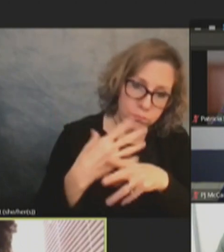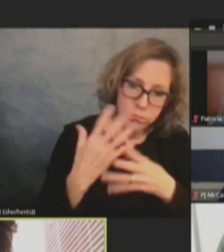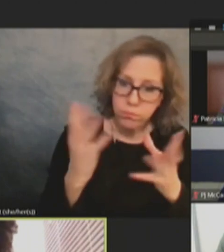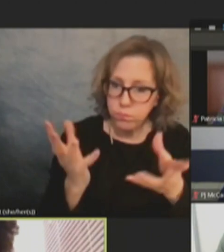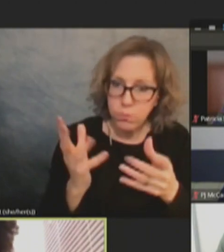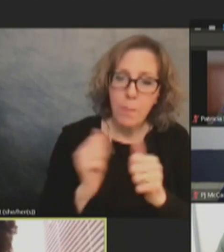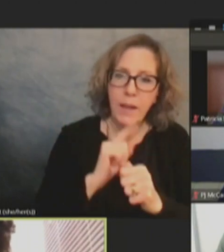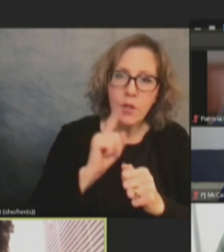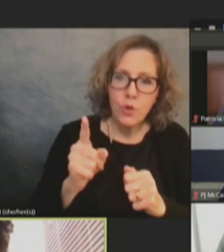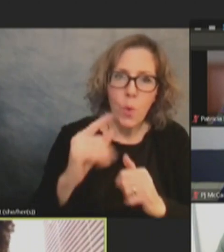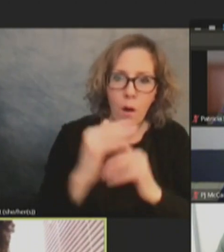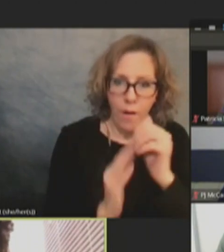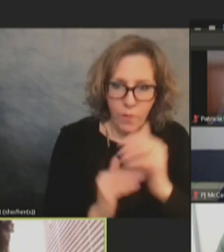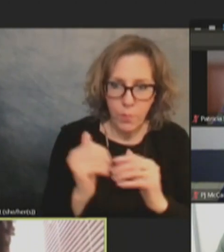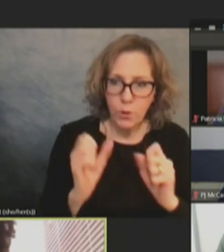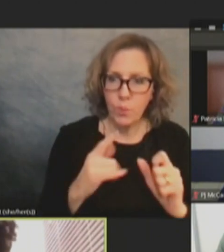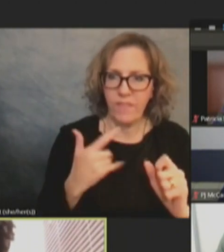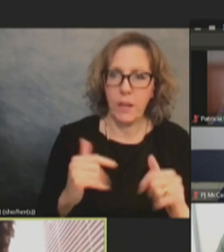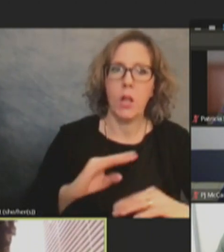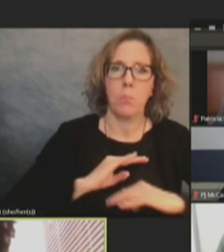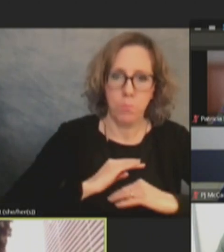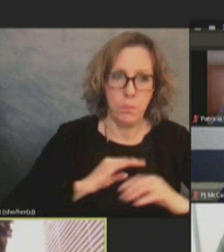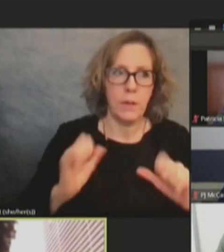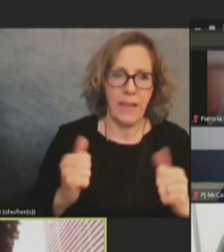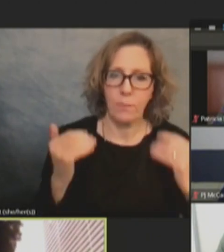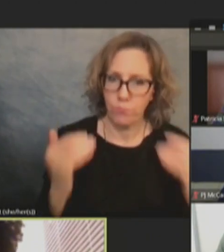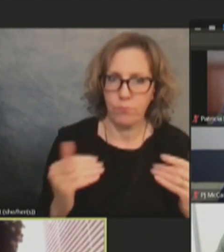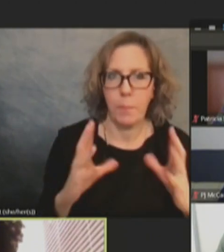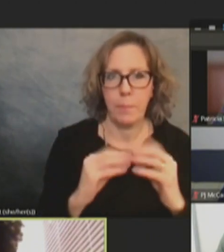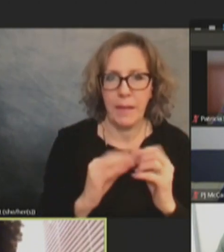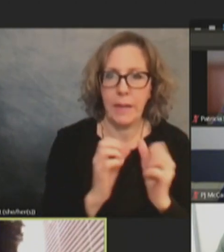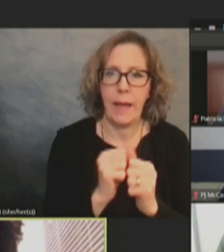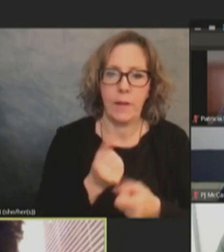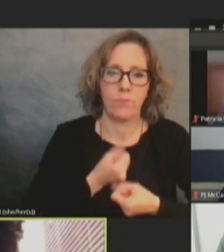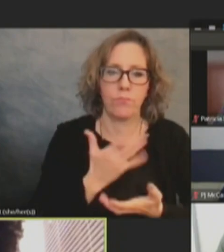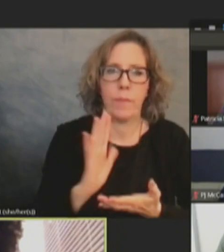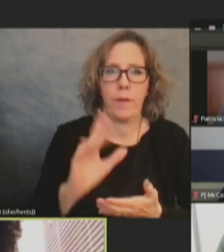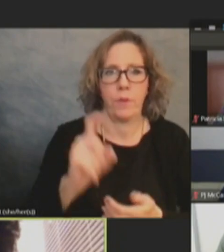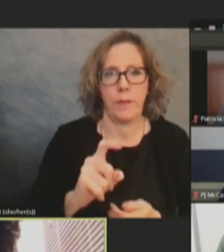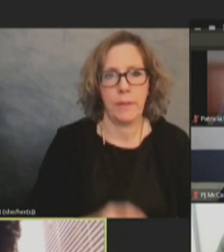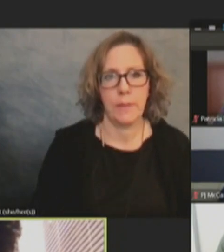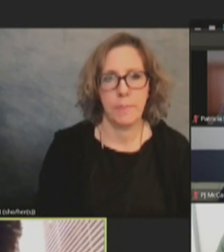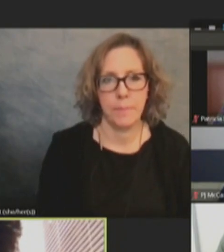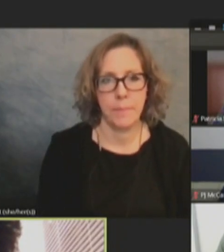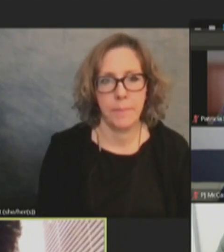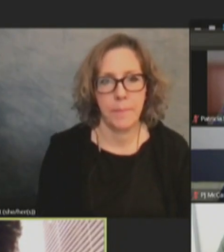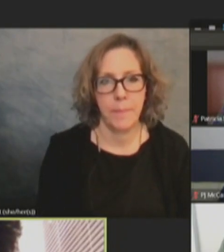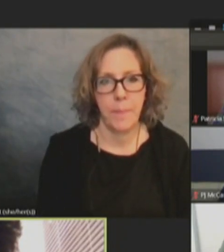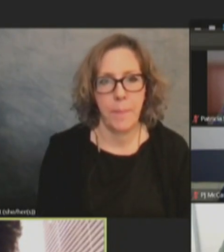comfortable enough to not only meet with us, but to also share what their needs are.